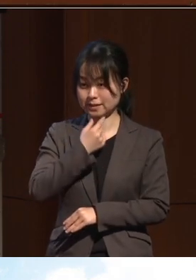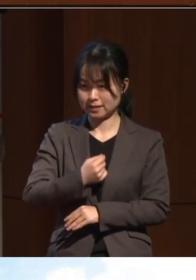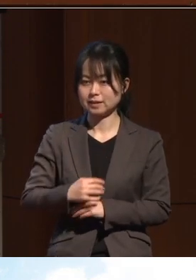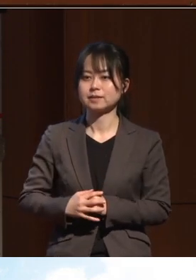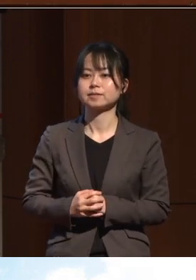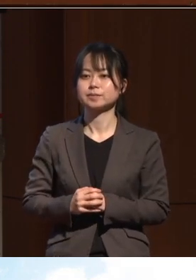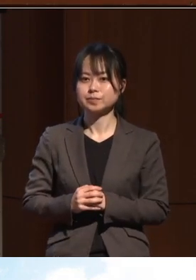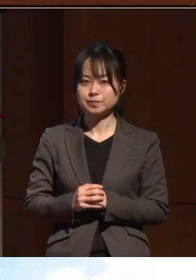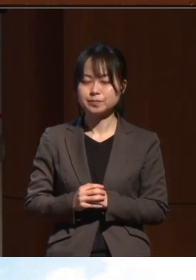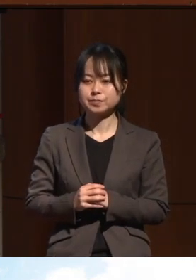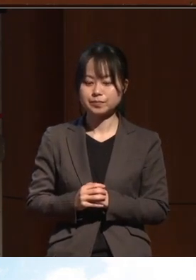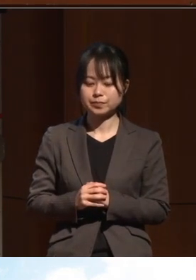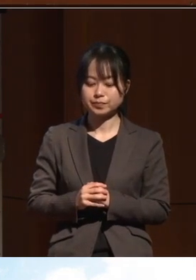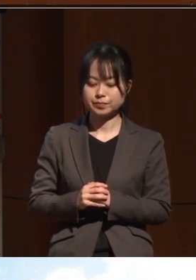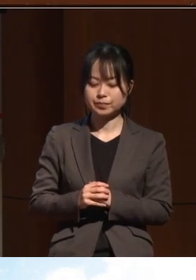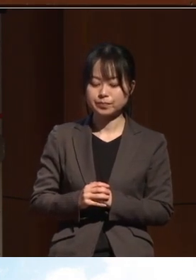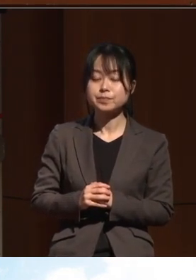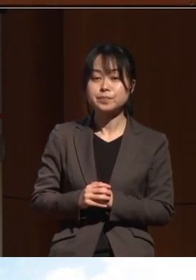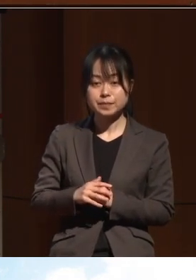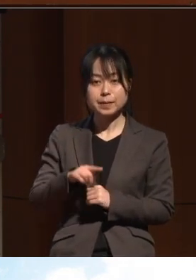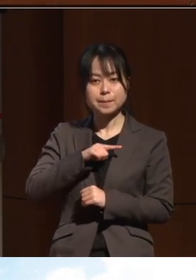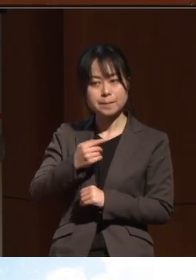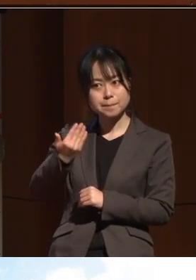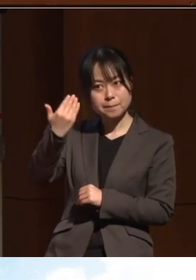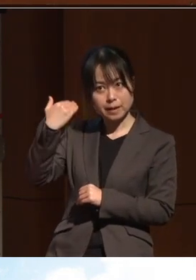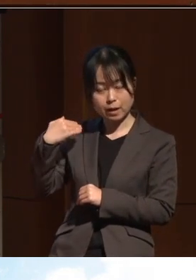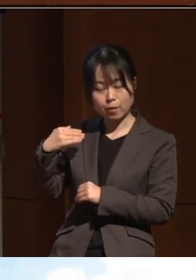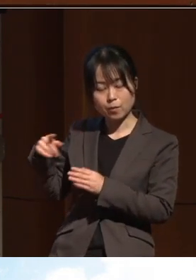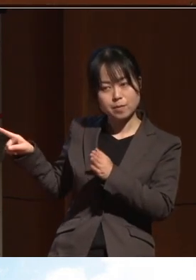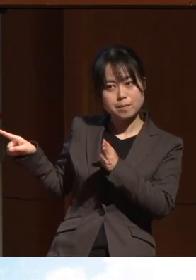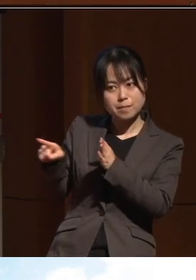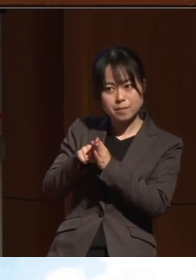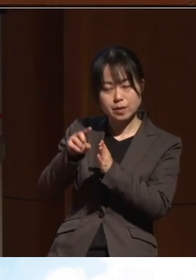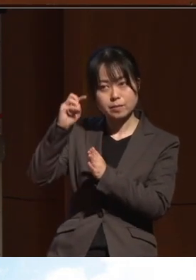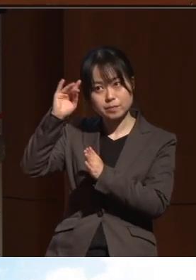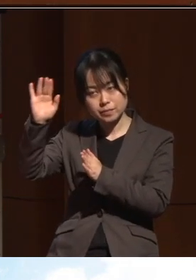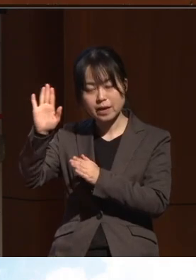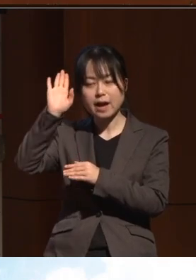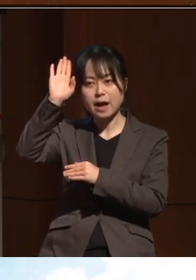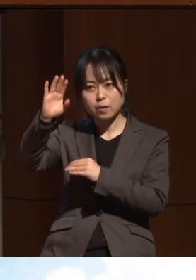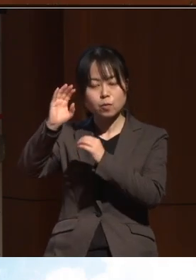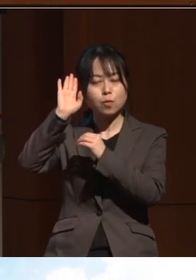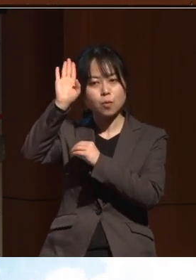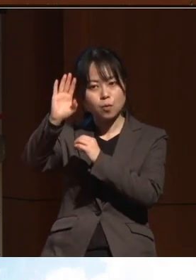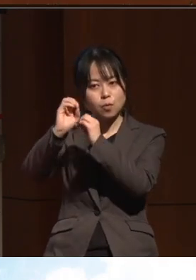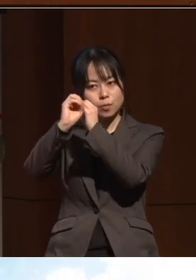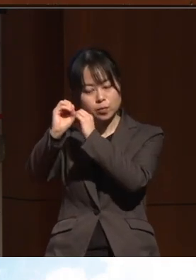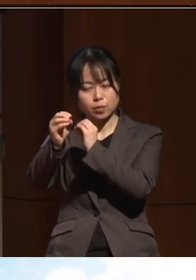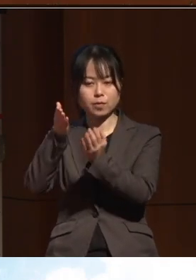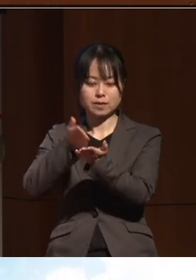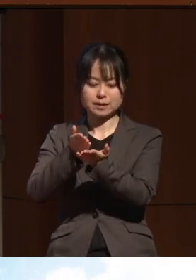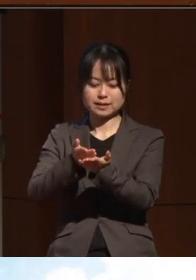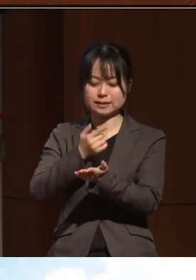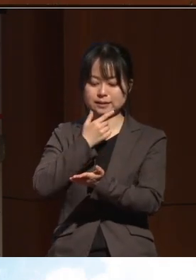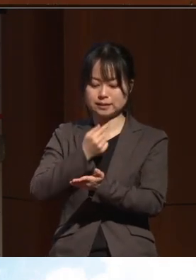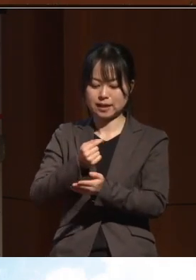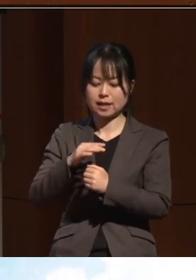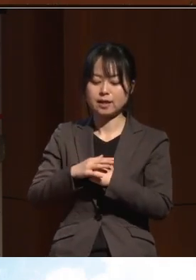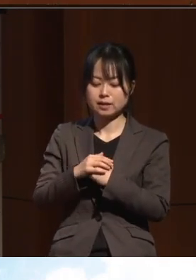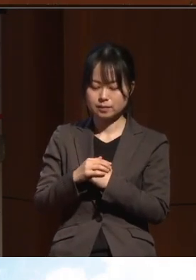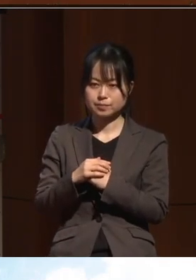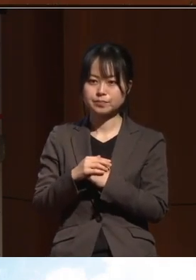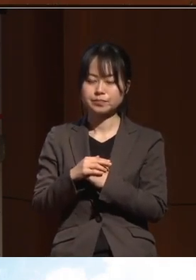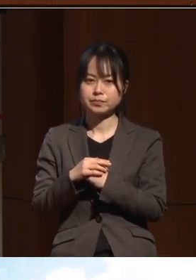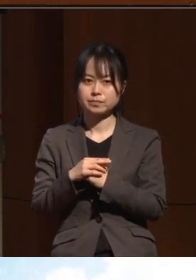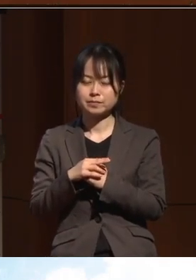and prospectives, by looking back at the Rogues Gallery, perhaps, from 10 years ago. And the United Kingdom was